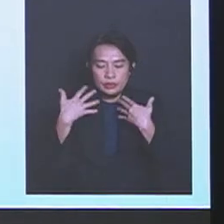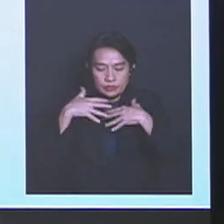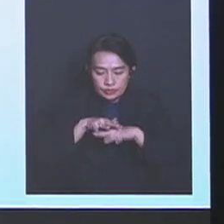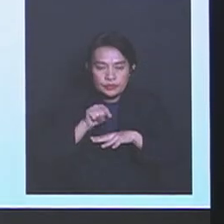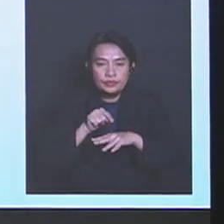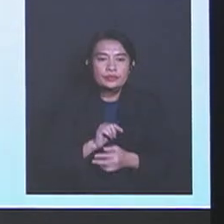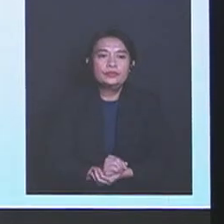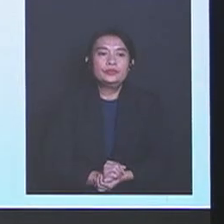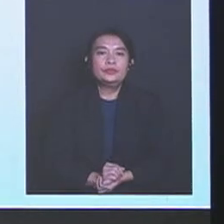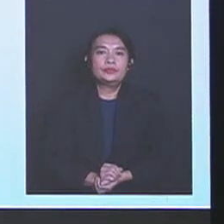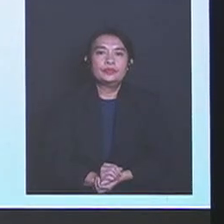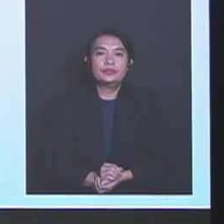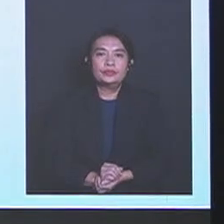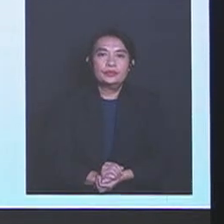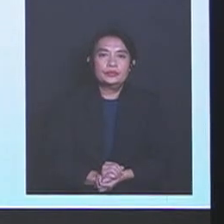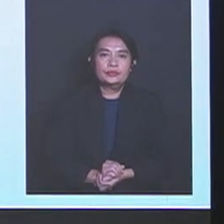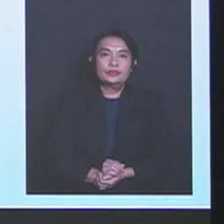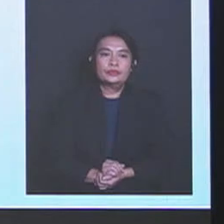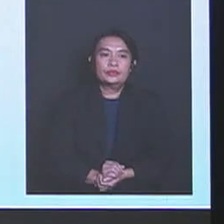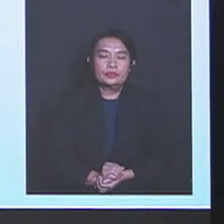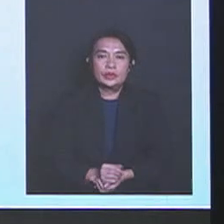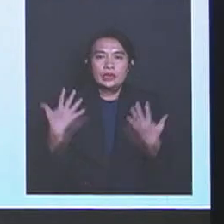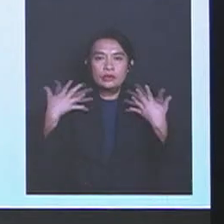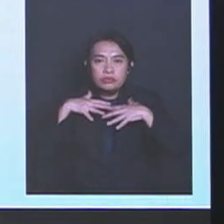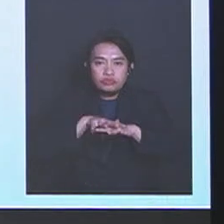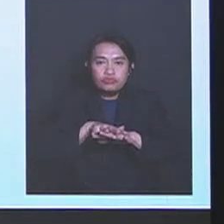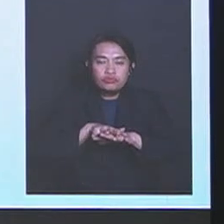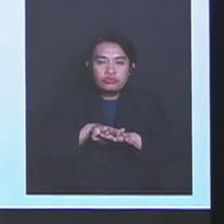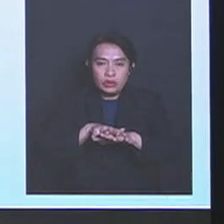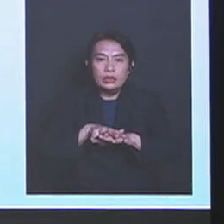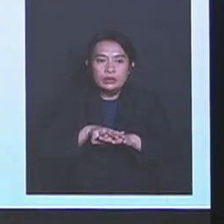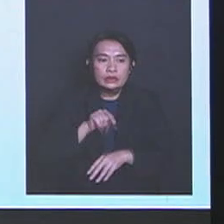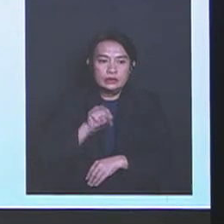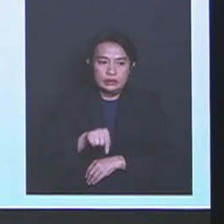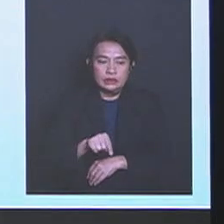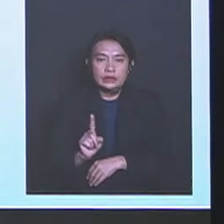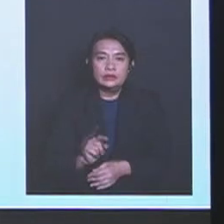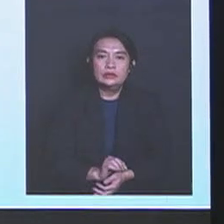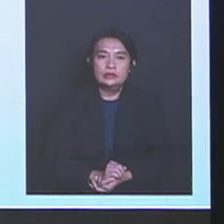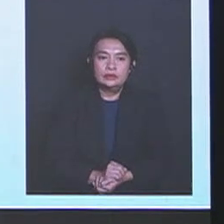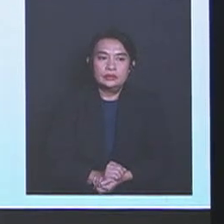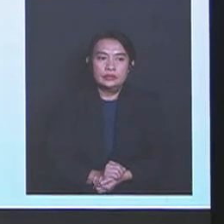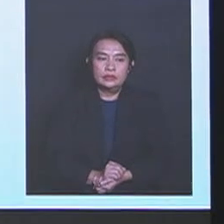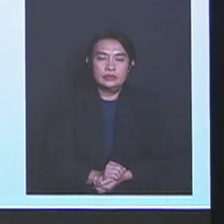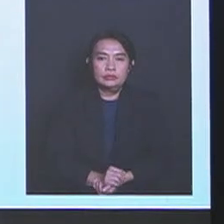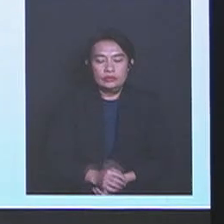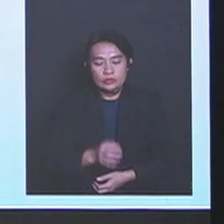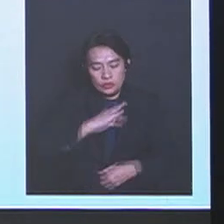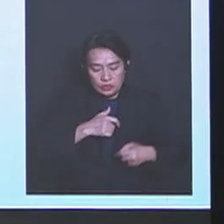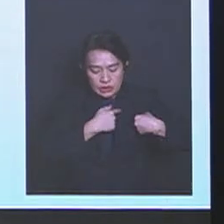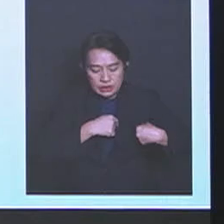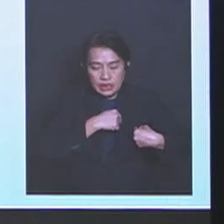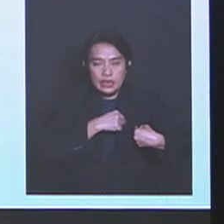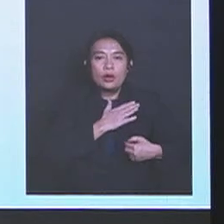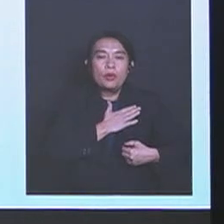one hardest job of me, and especially because I think we are like more car-centric city, but how can we go by